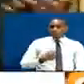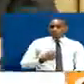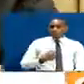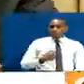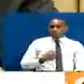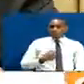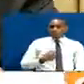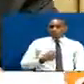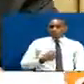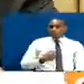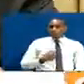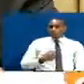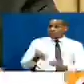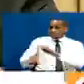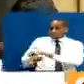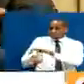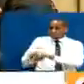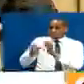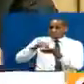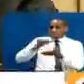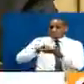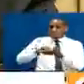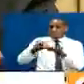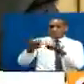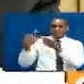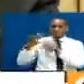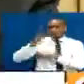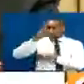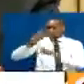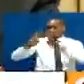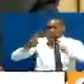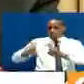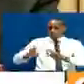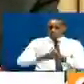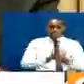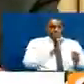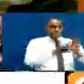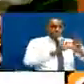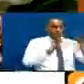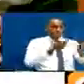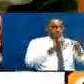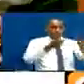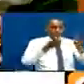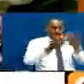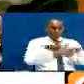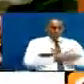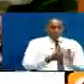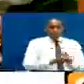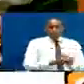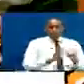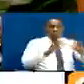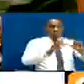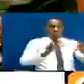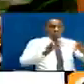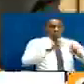I'm just putting the cards on the table that it's up to the police to investigate. If the family is watching tonight, yes,